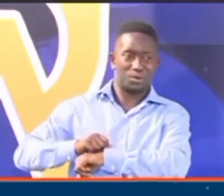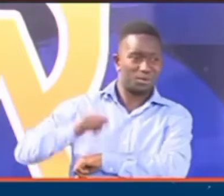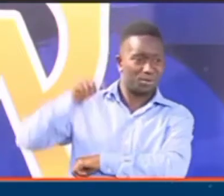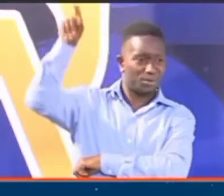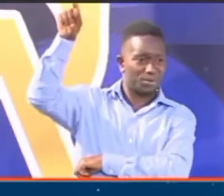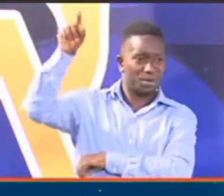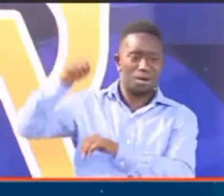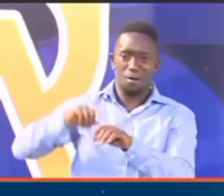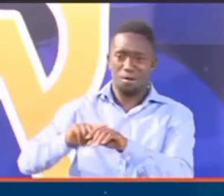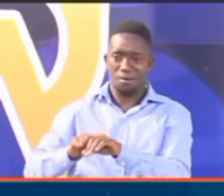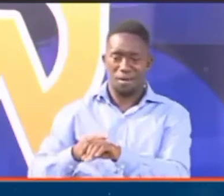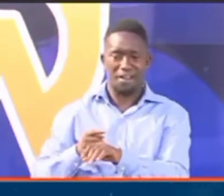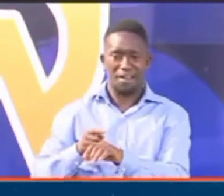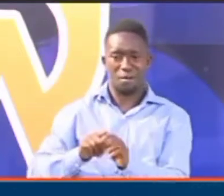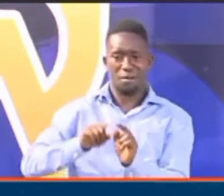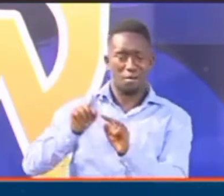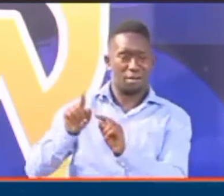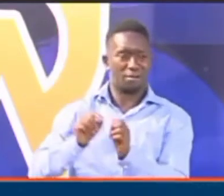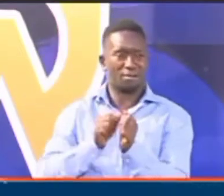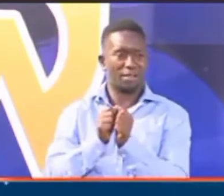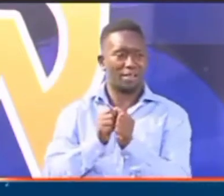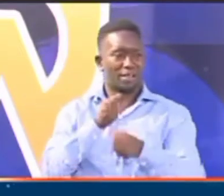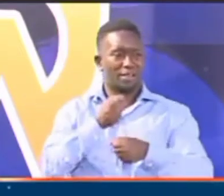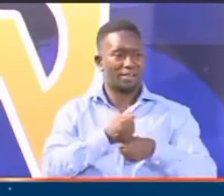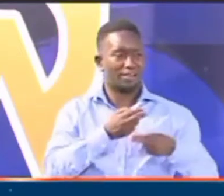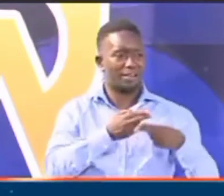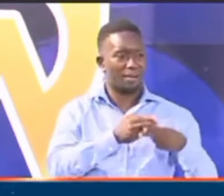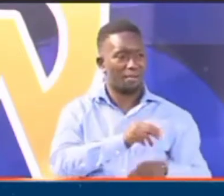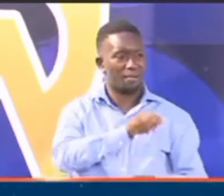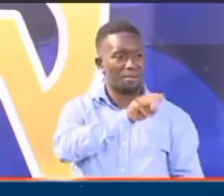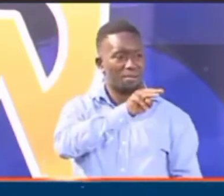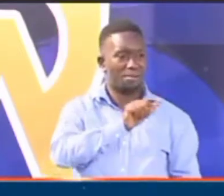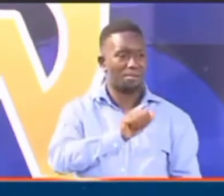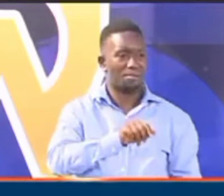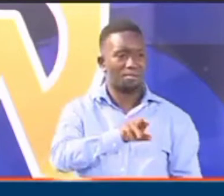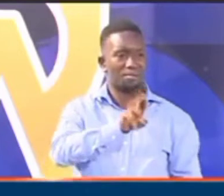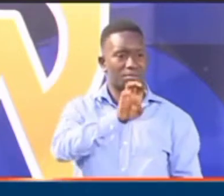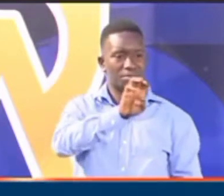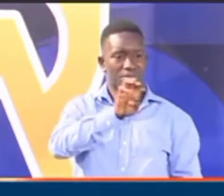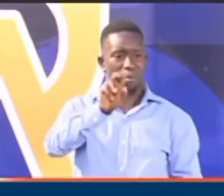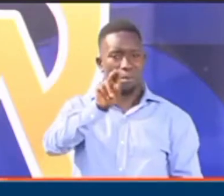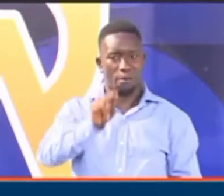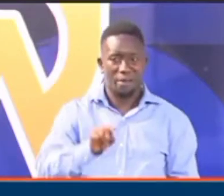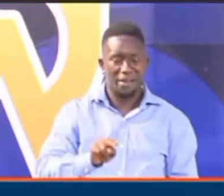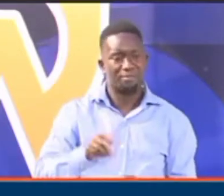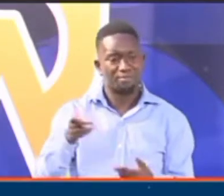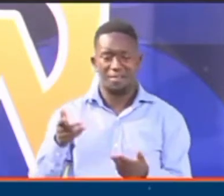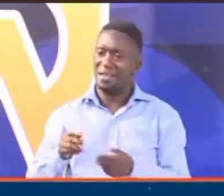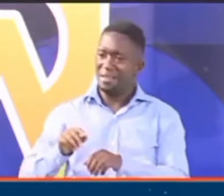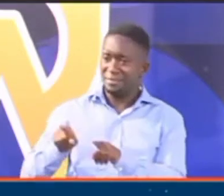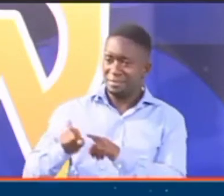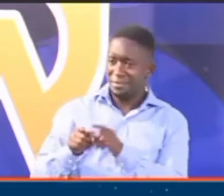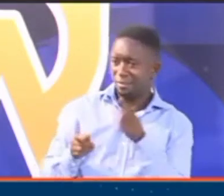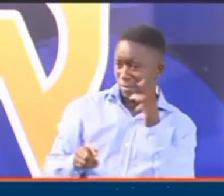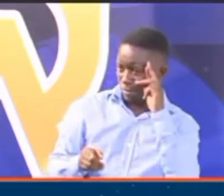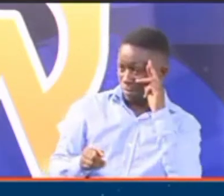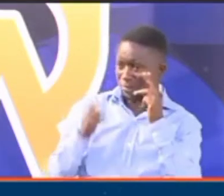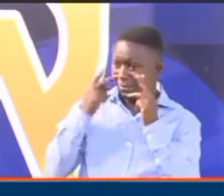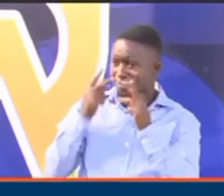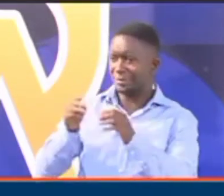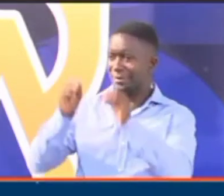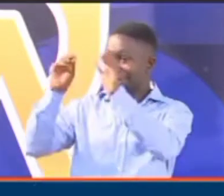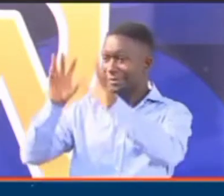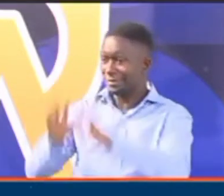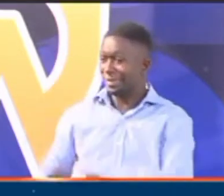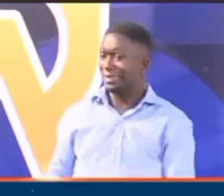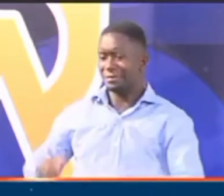she made her first camera shot and it looked amazing. I remember when Leticia jumped in joy after receiving her